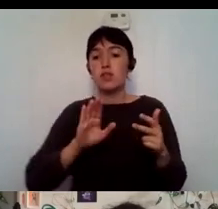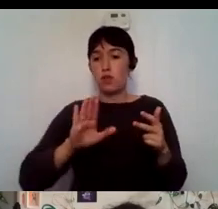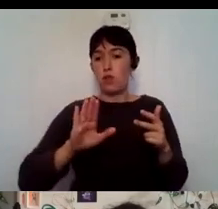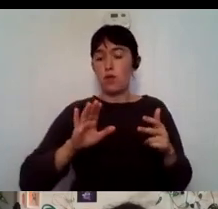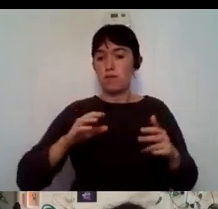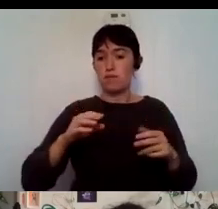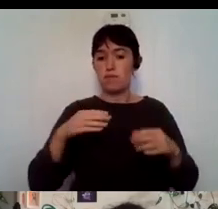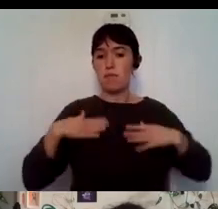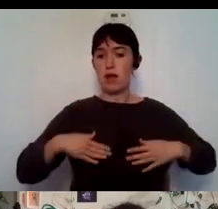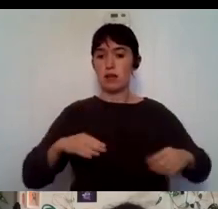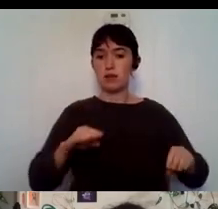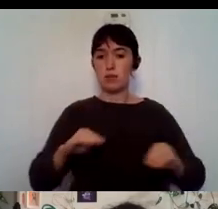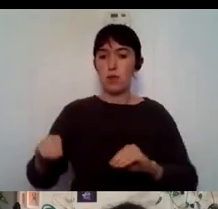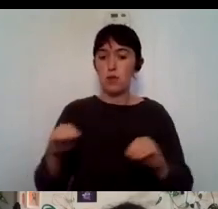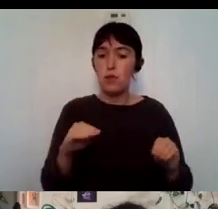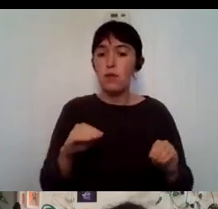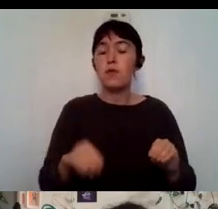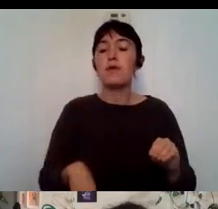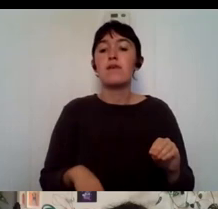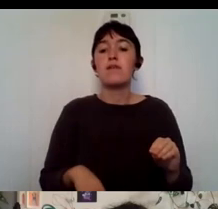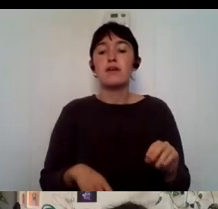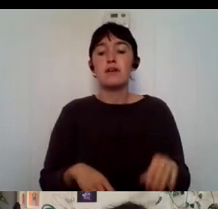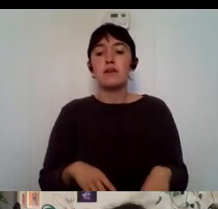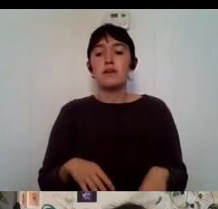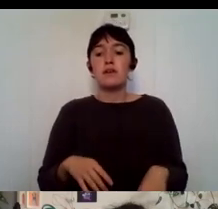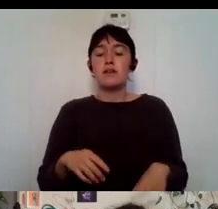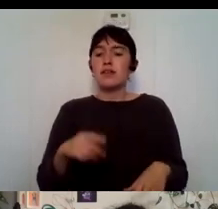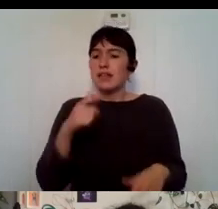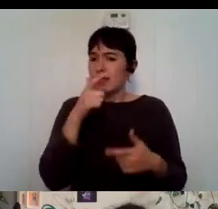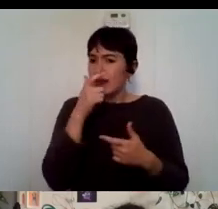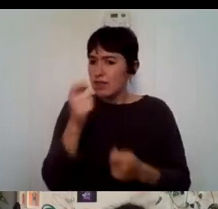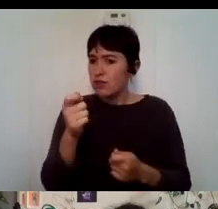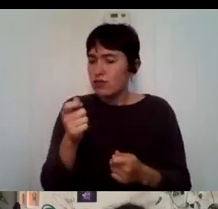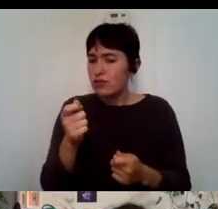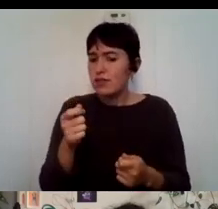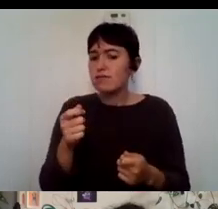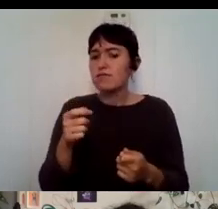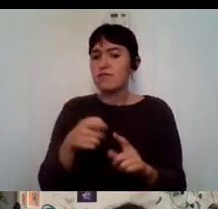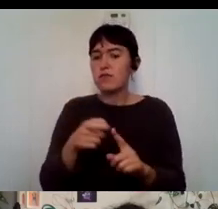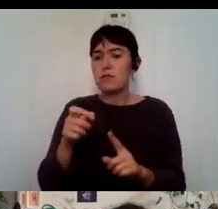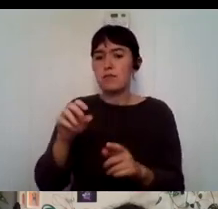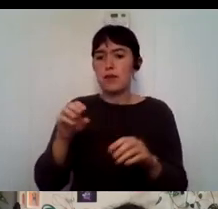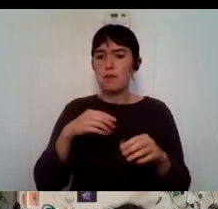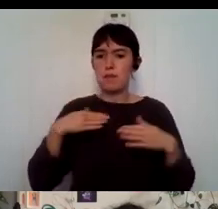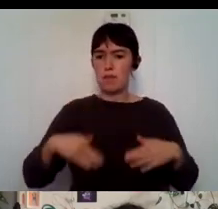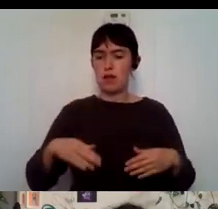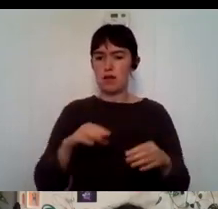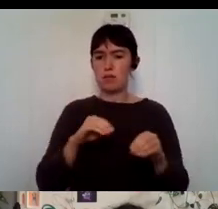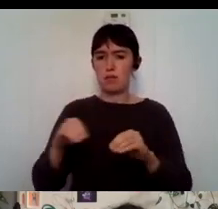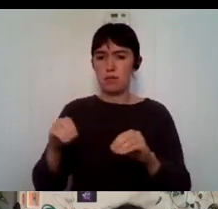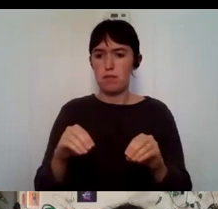Really a cool observation from the motor literature is that if you were all just to sort